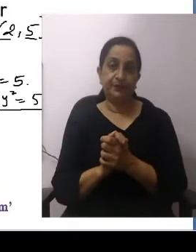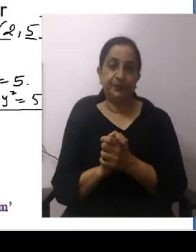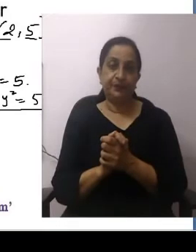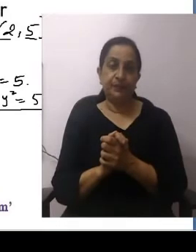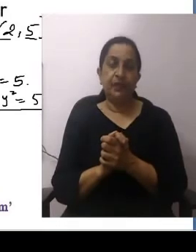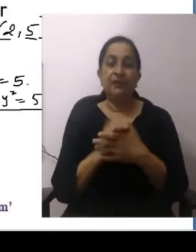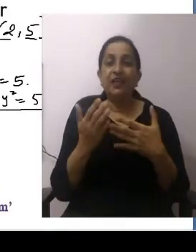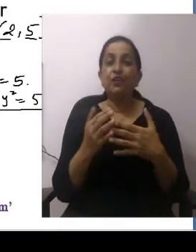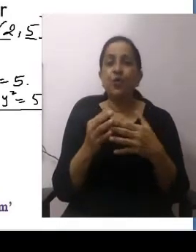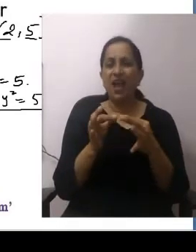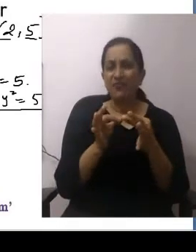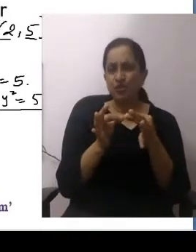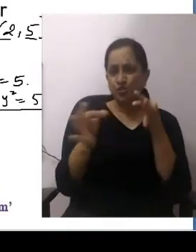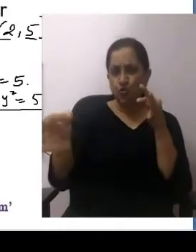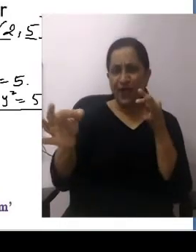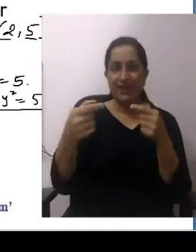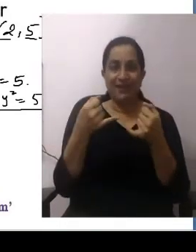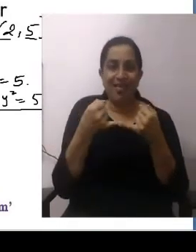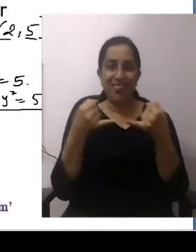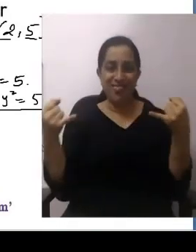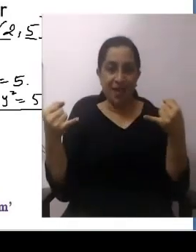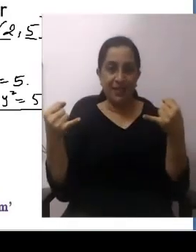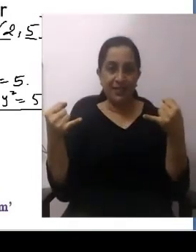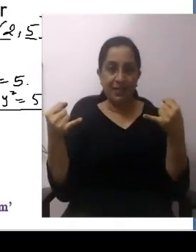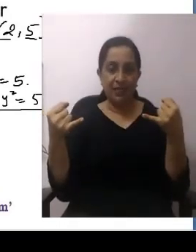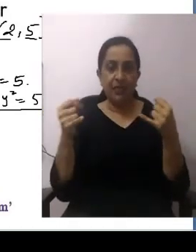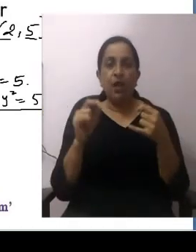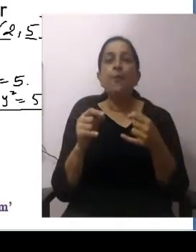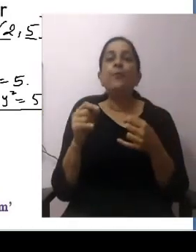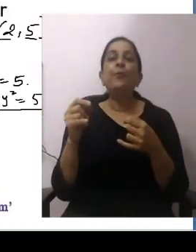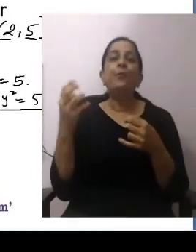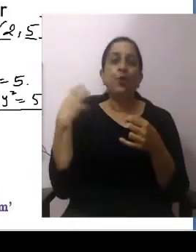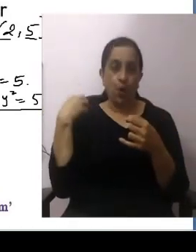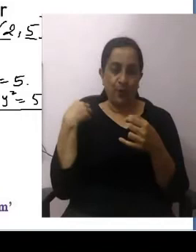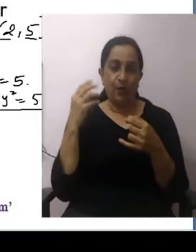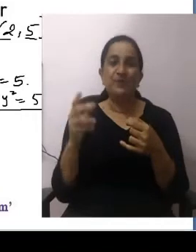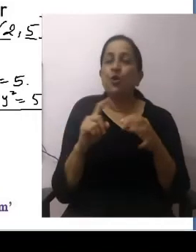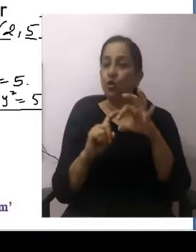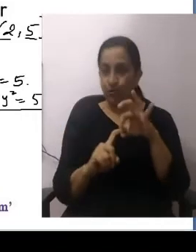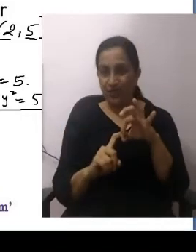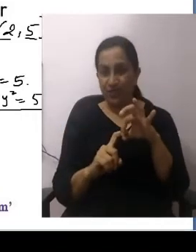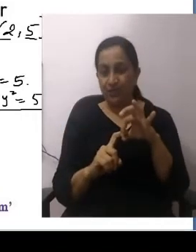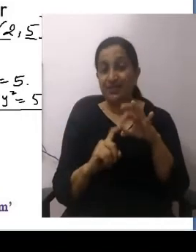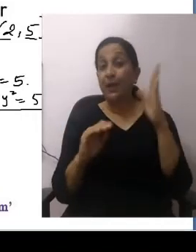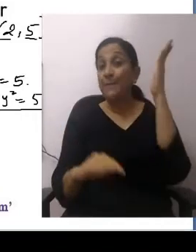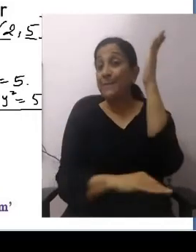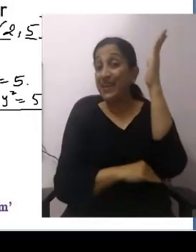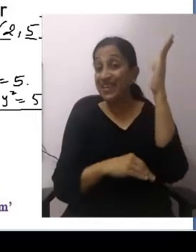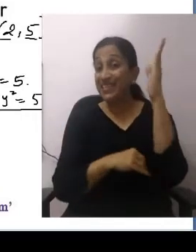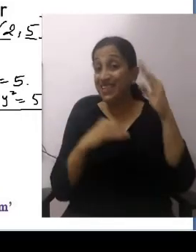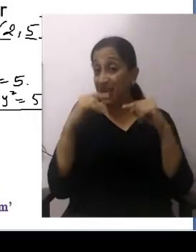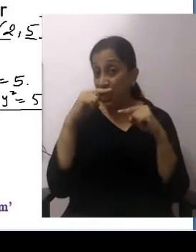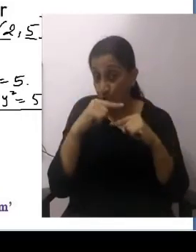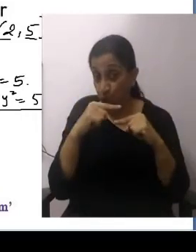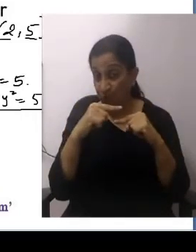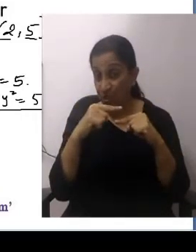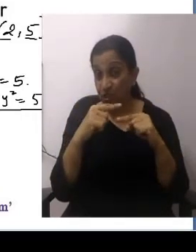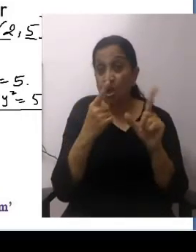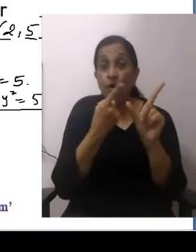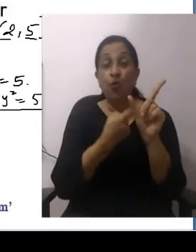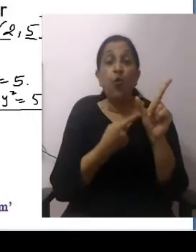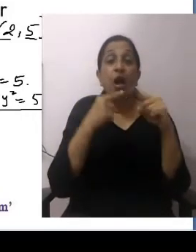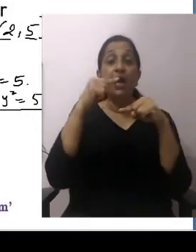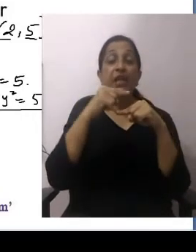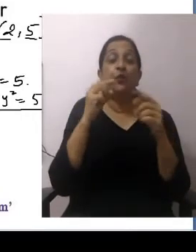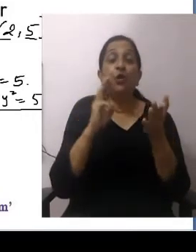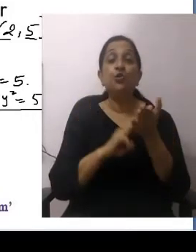There will be problems on straight lines. You must remember the basic fundamental equation of the straight line,